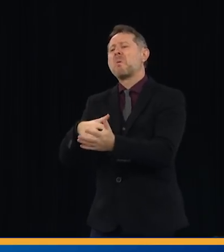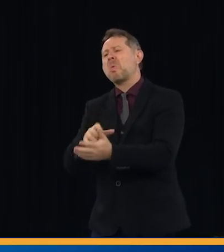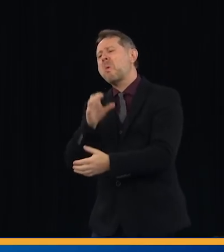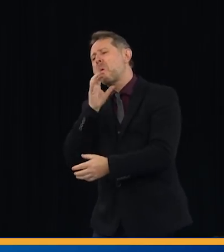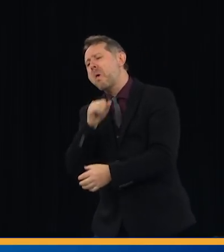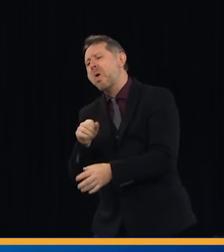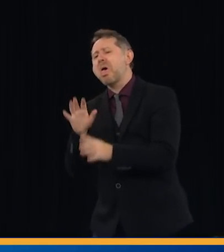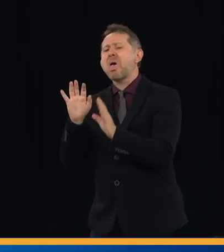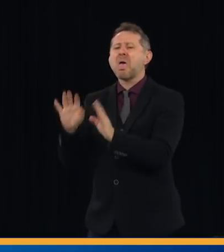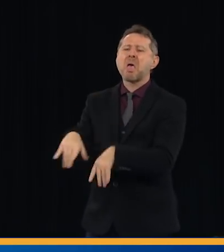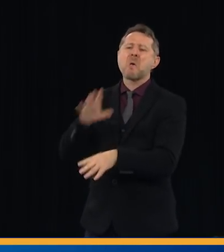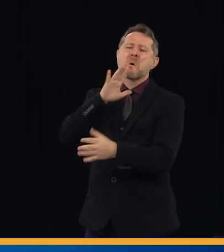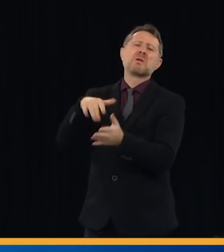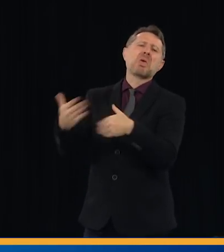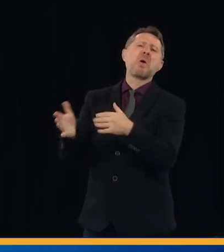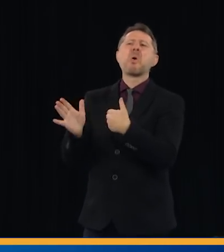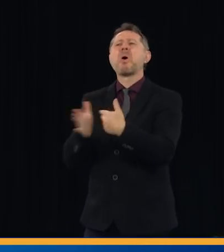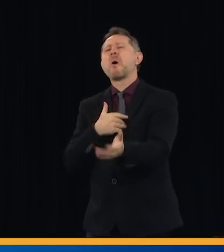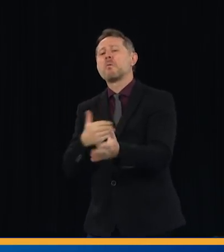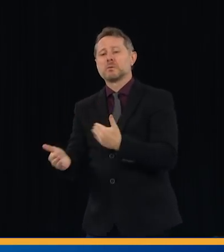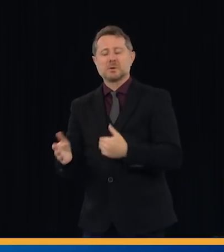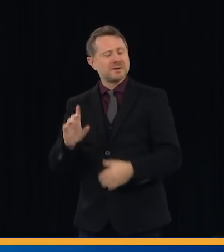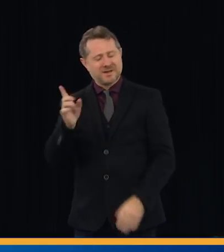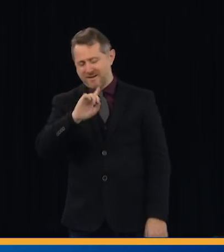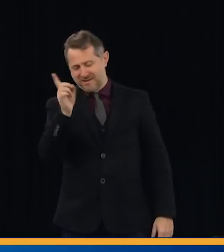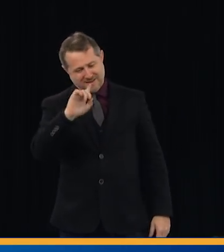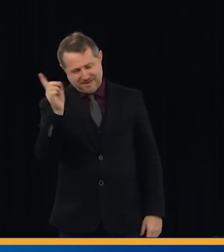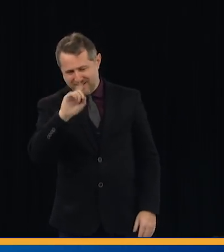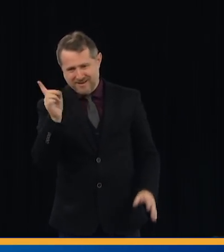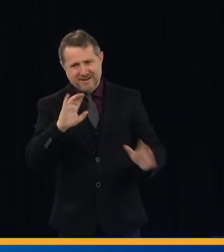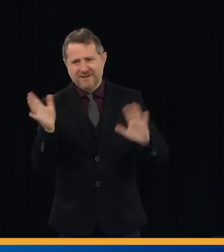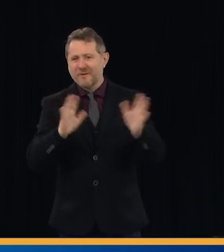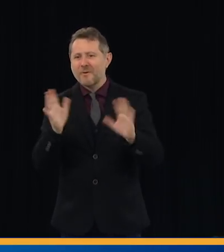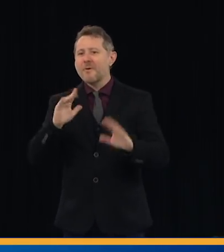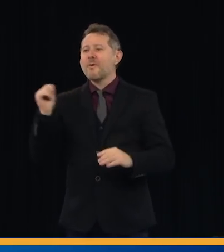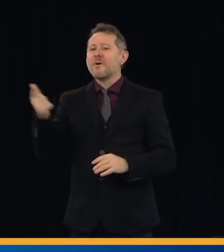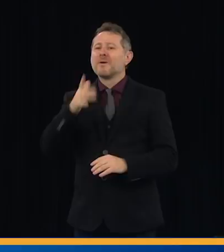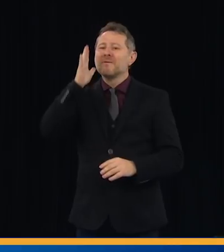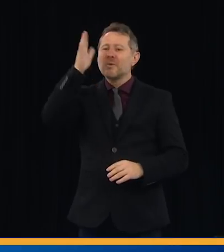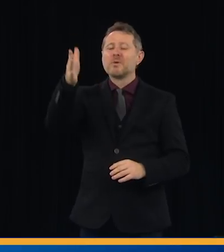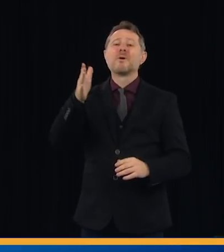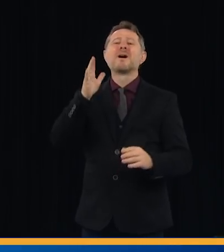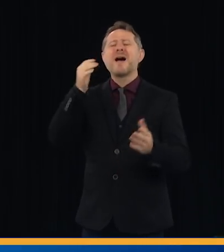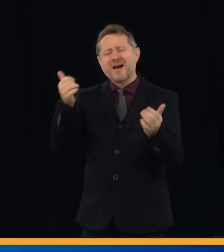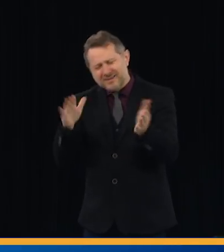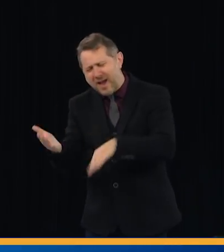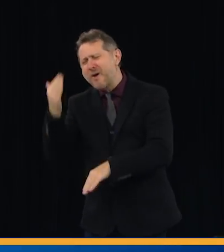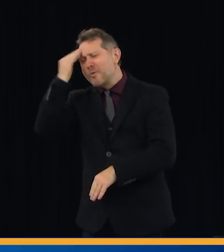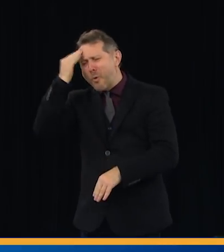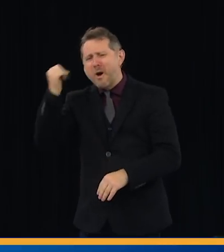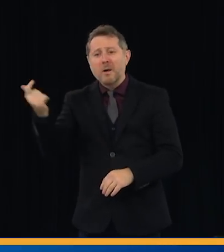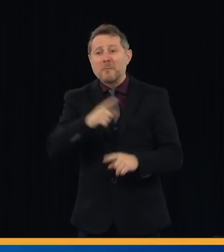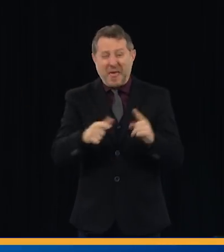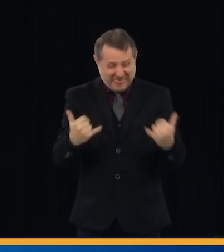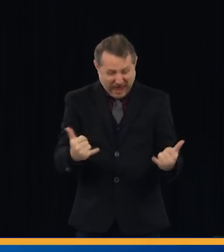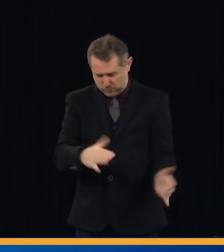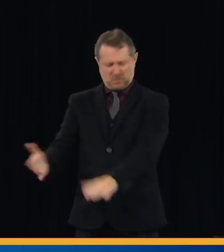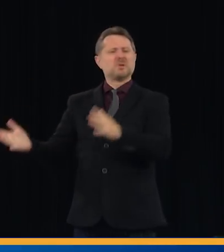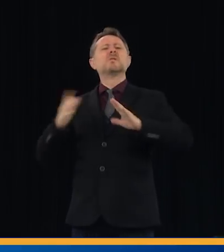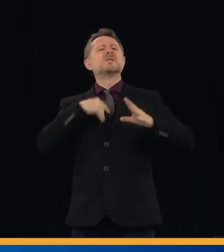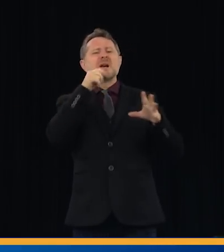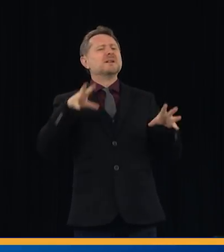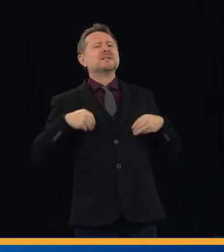death is inevitable. Yes, death is inevitable for all of us, just not today, right? That's the